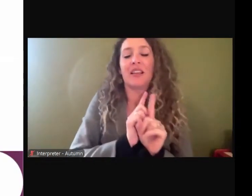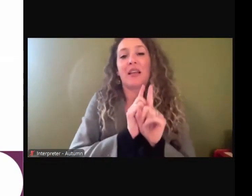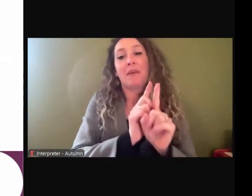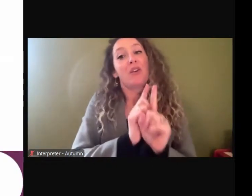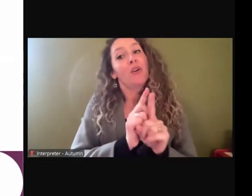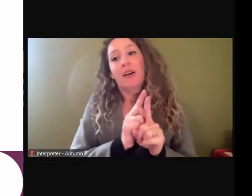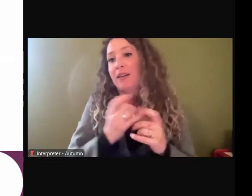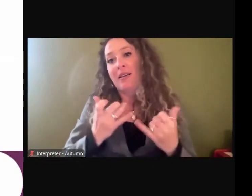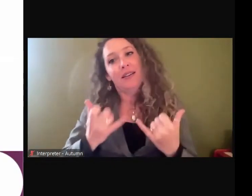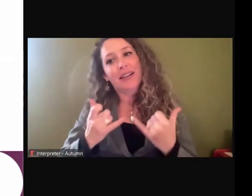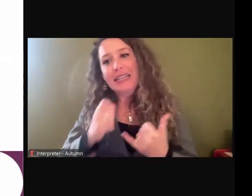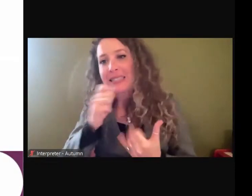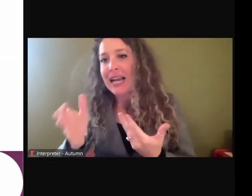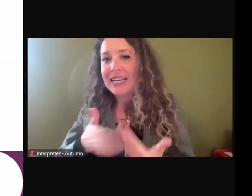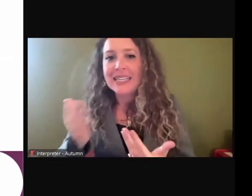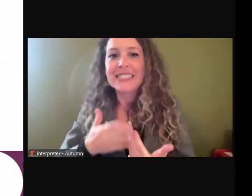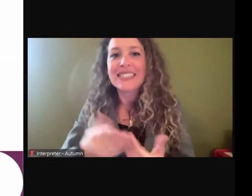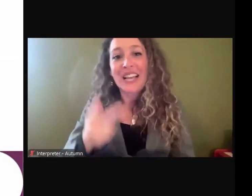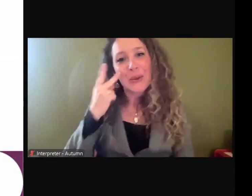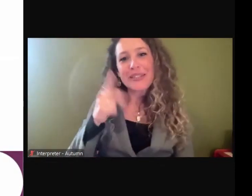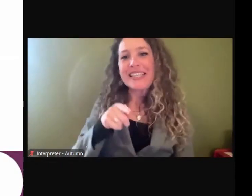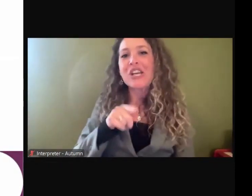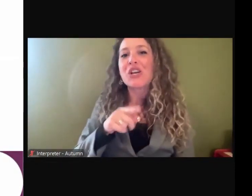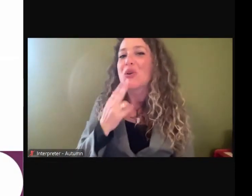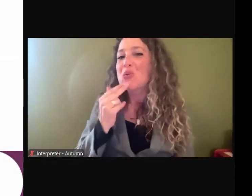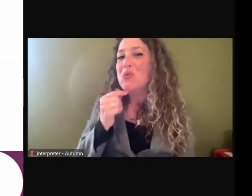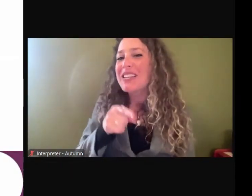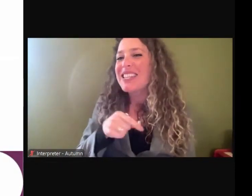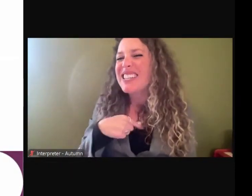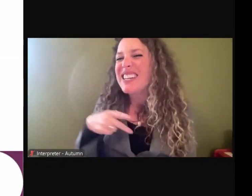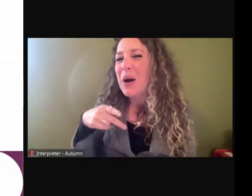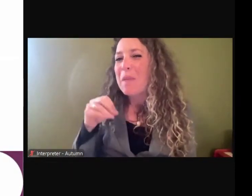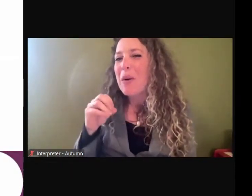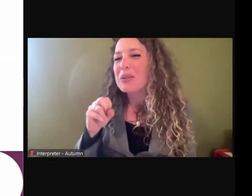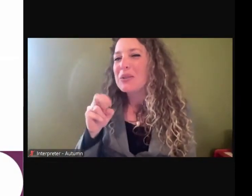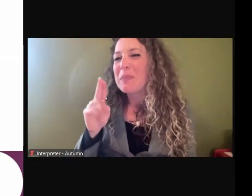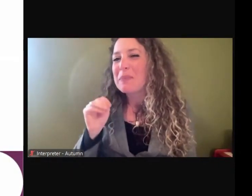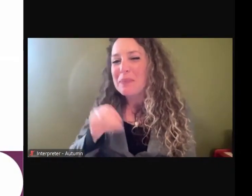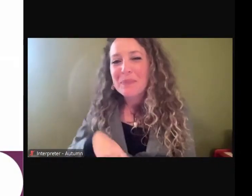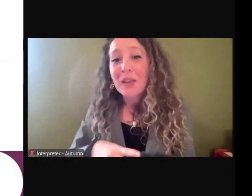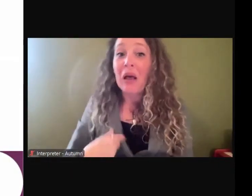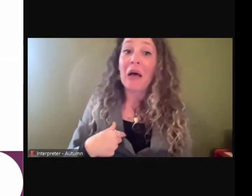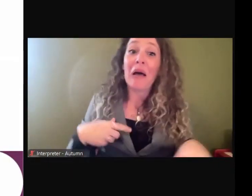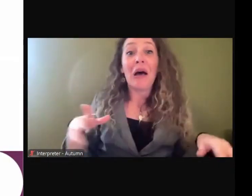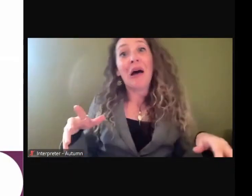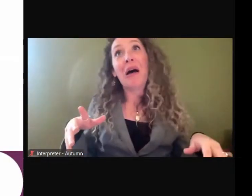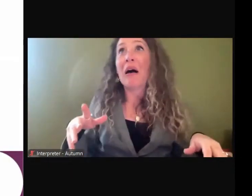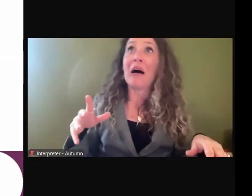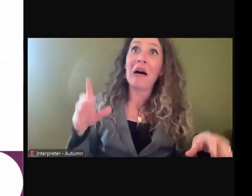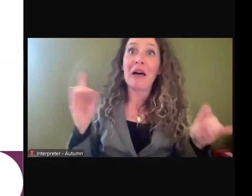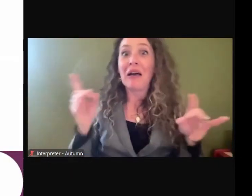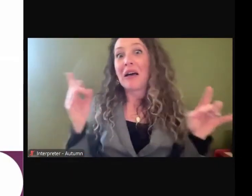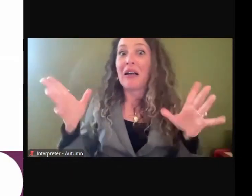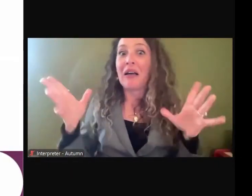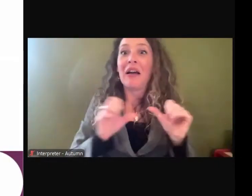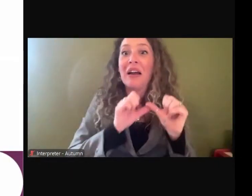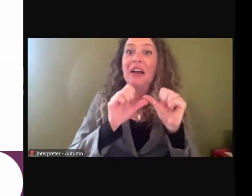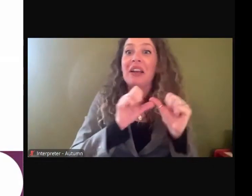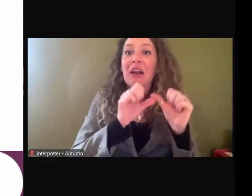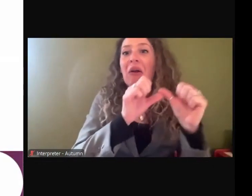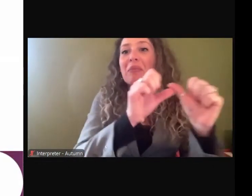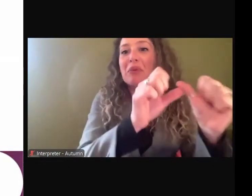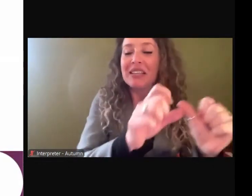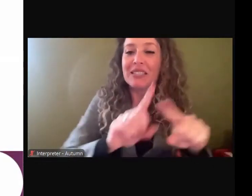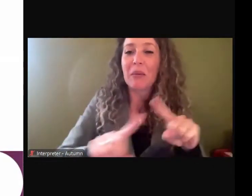But as this little adorable possum in a trash can on fire says, the horrors persist, but so do I. And